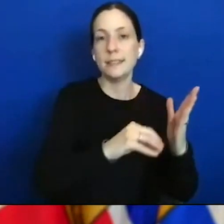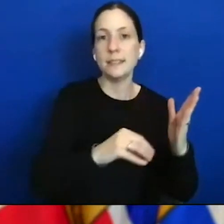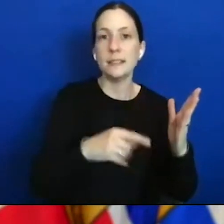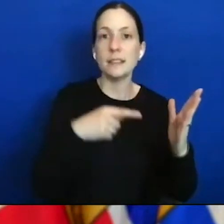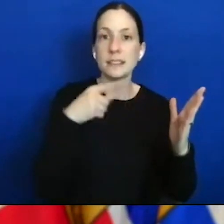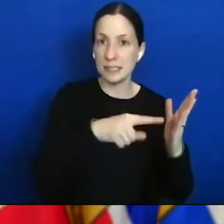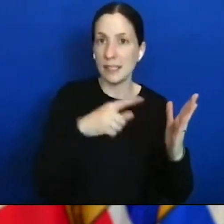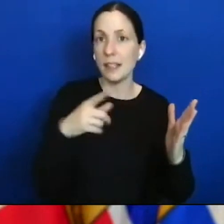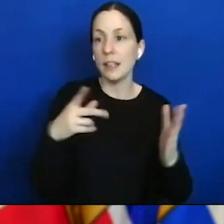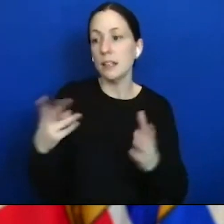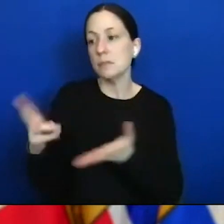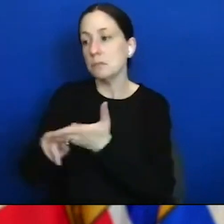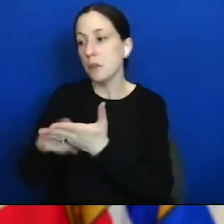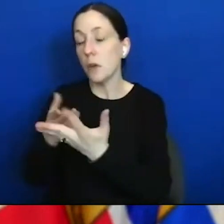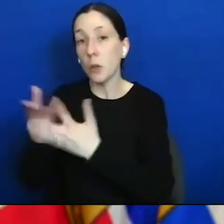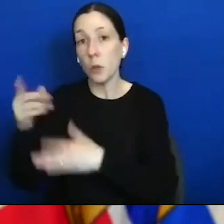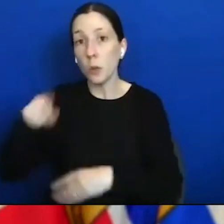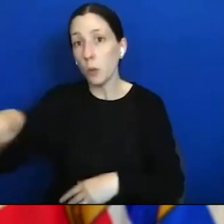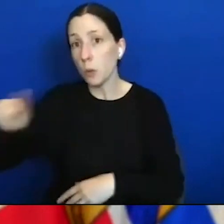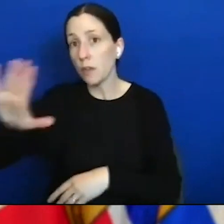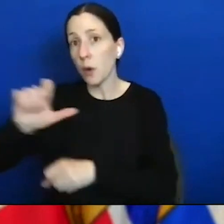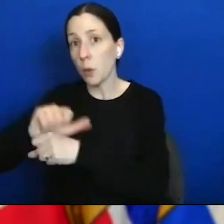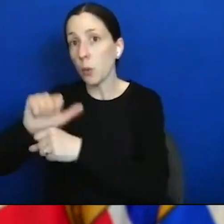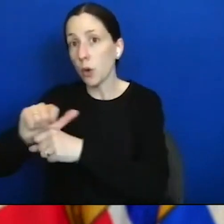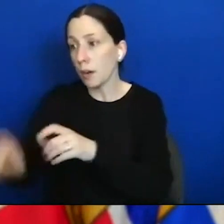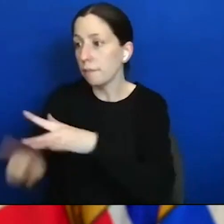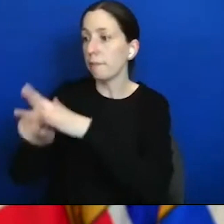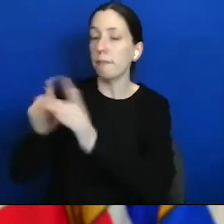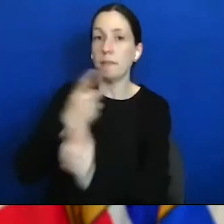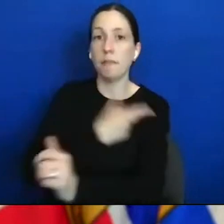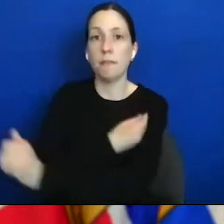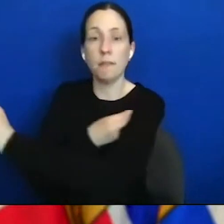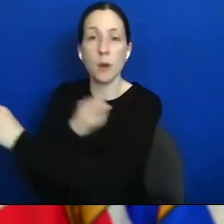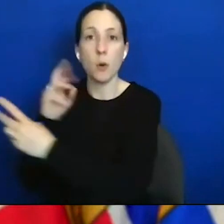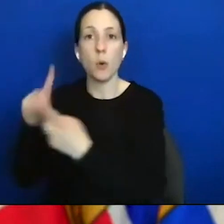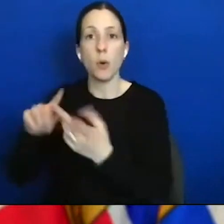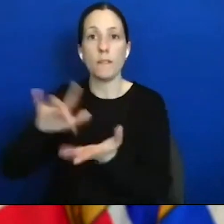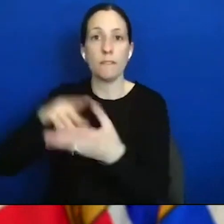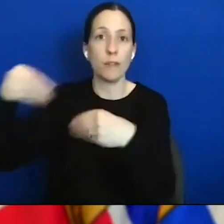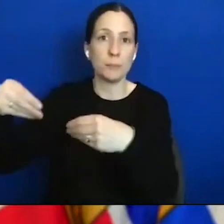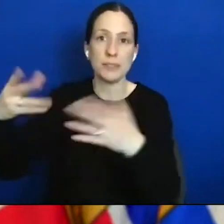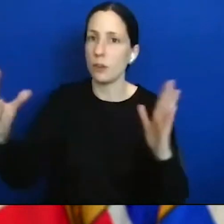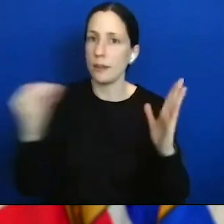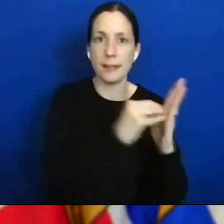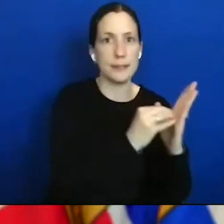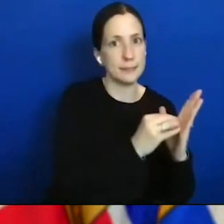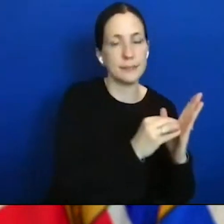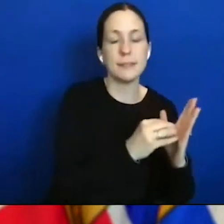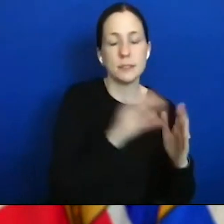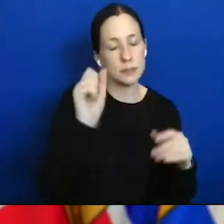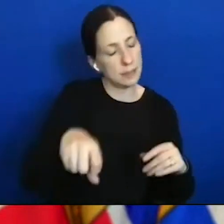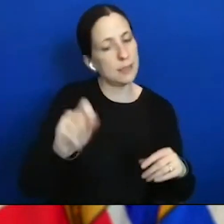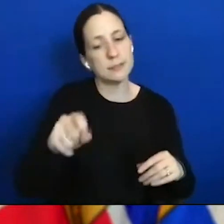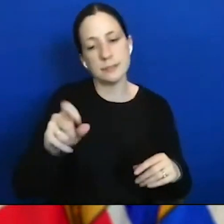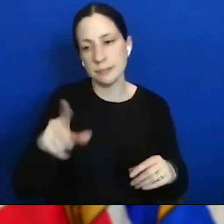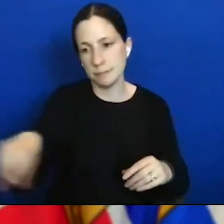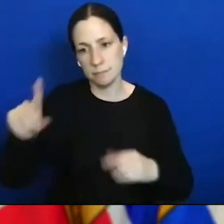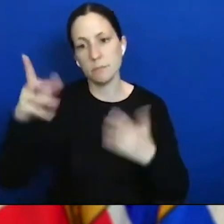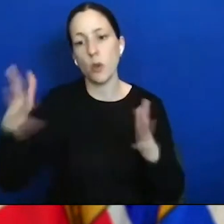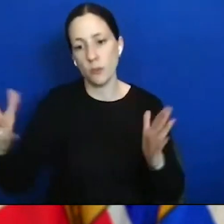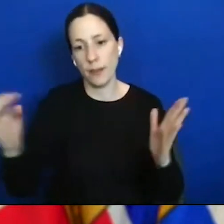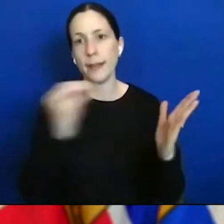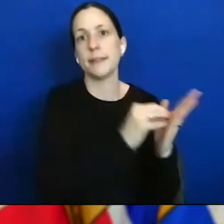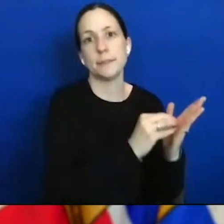registered either through the workplace clinic or through the pharmacies into the system. So yes, those people